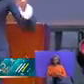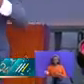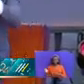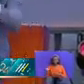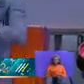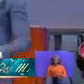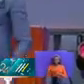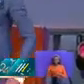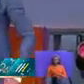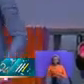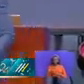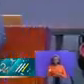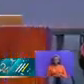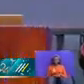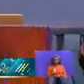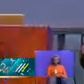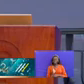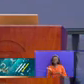polygamous